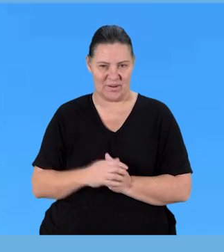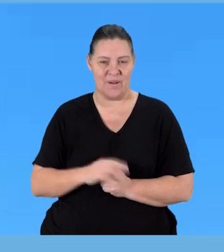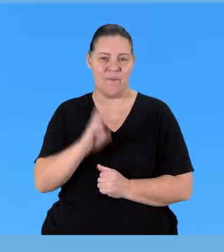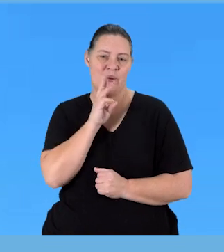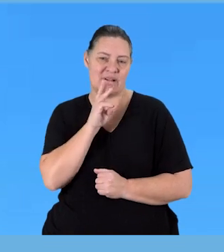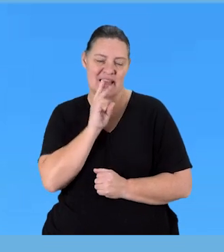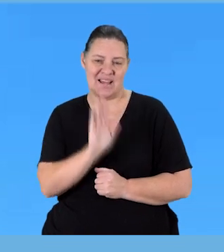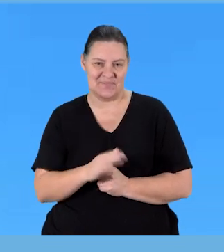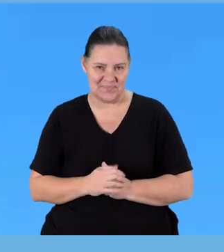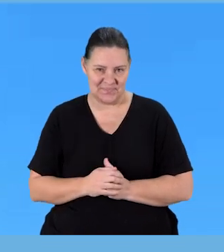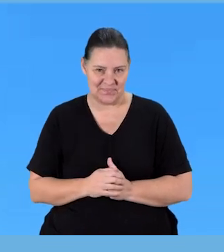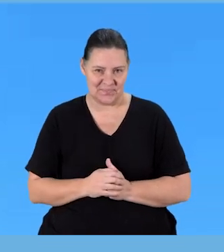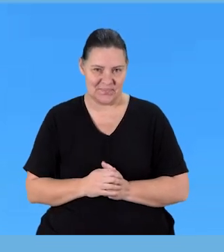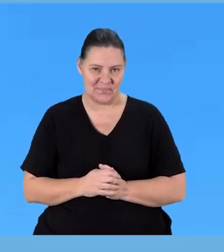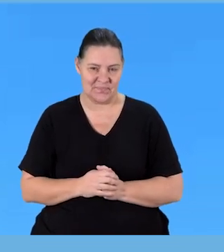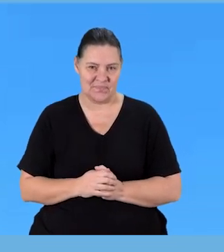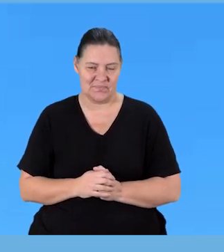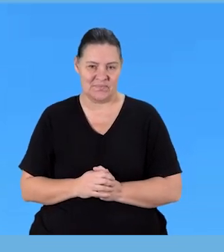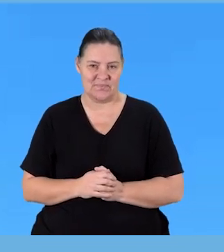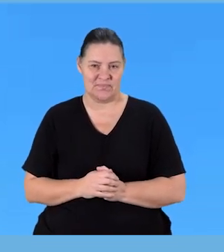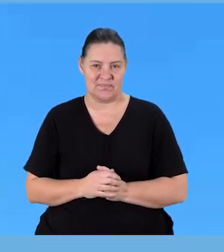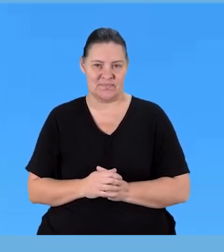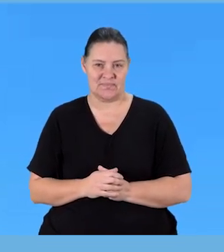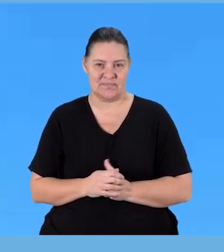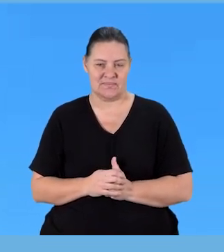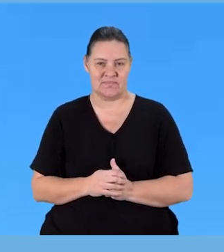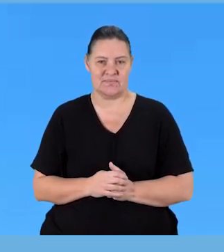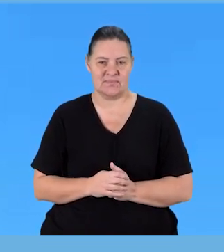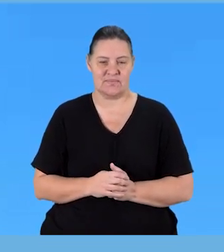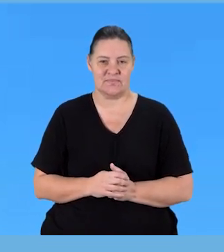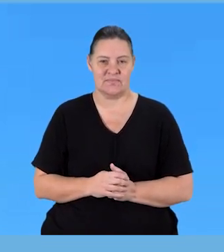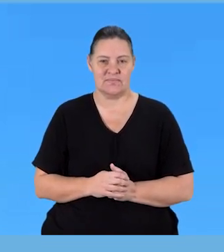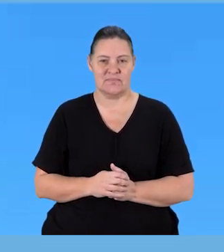water, the H2O. So those are going to be our two products.